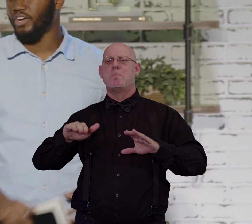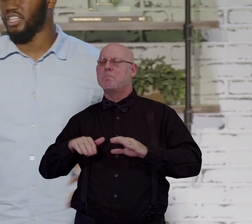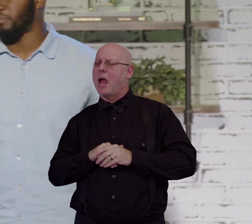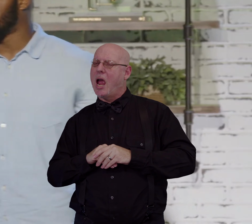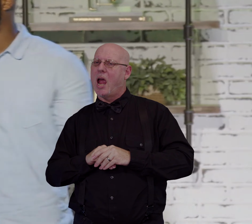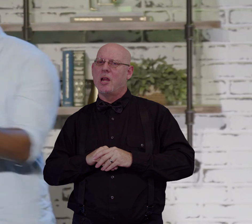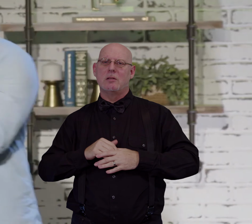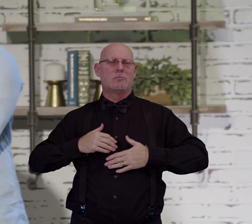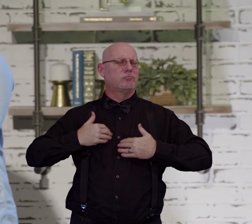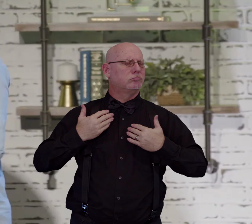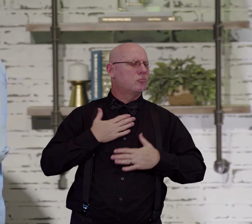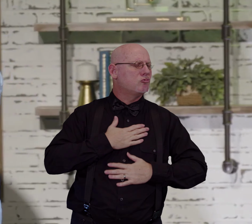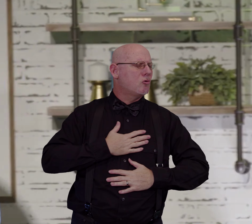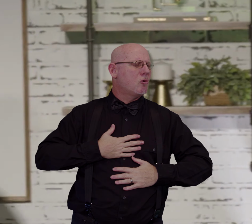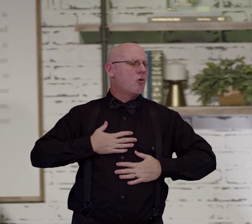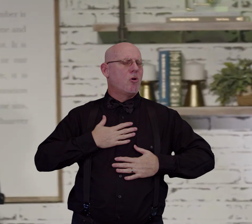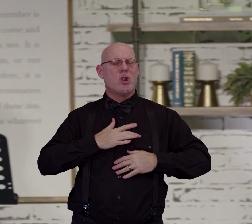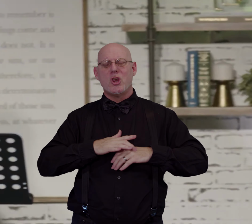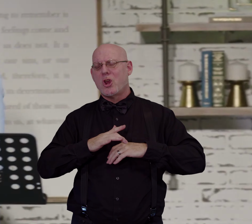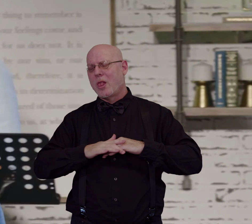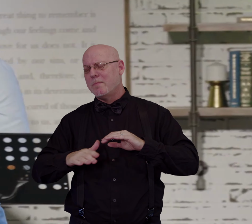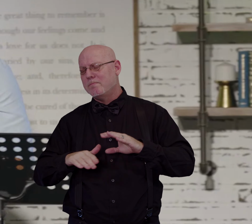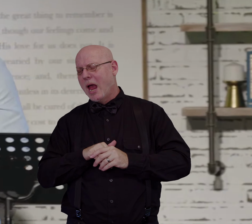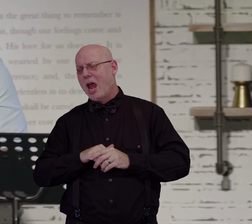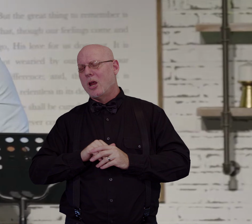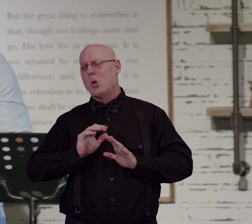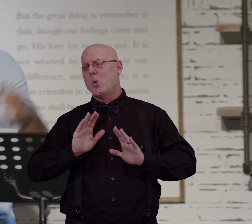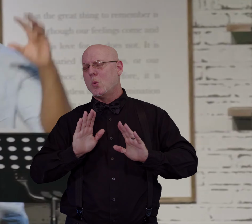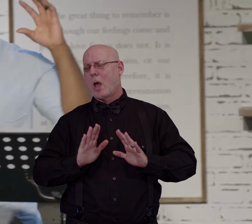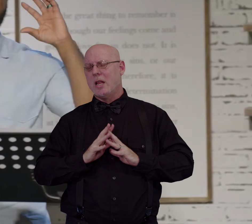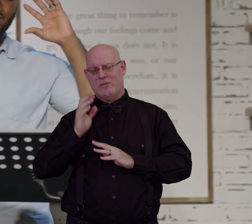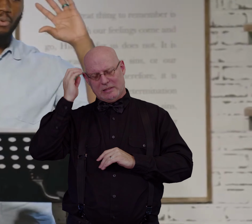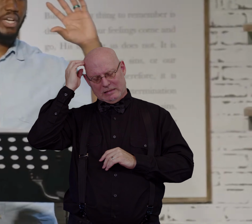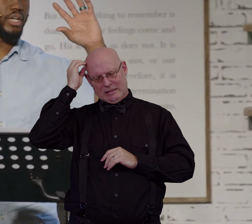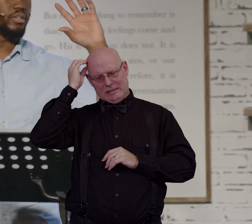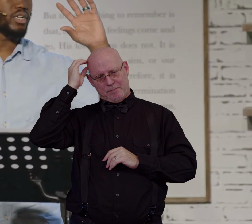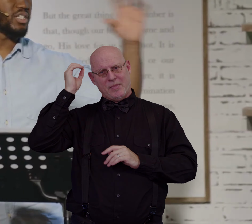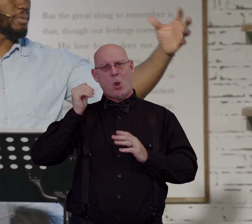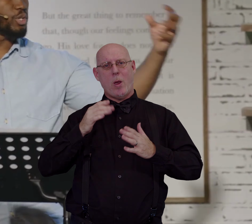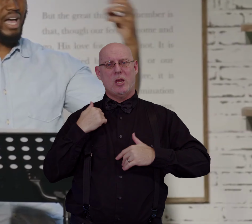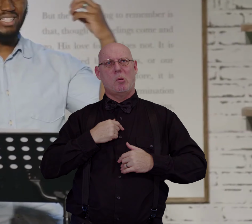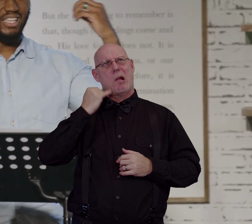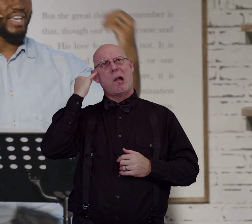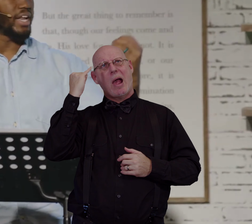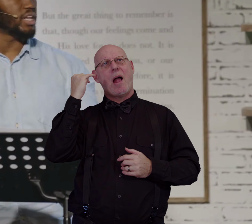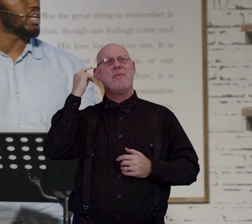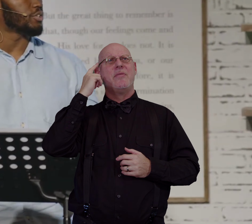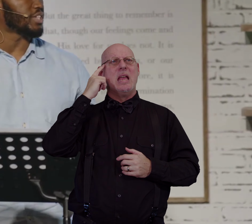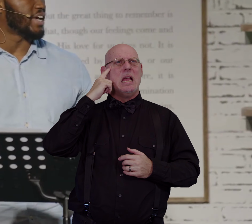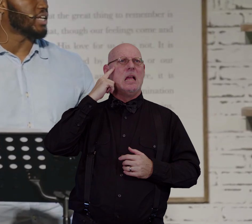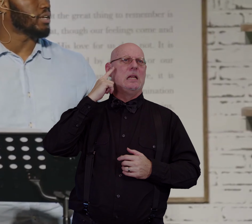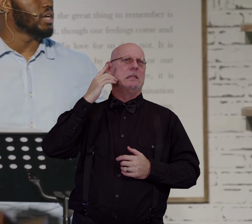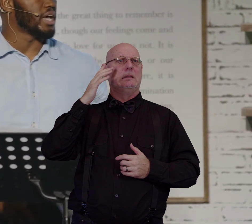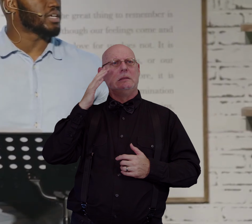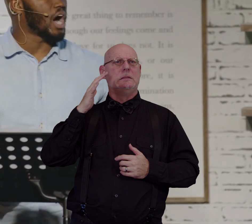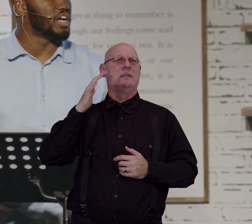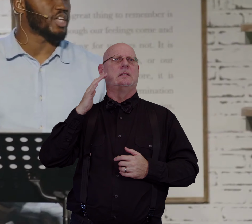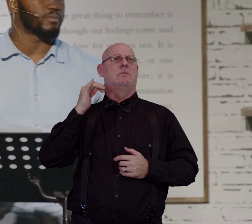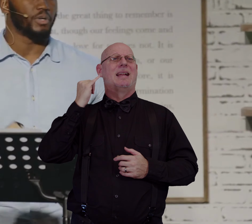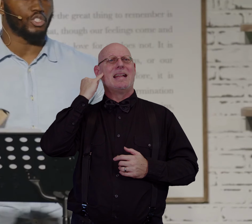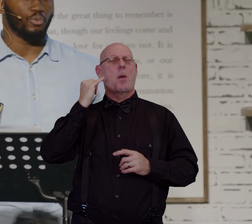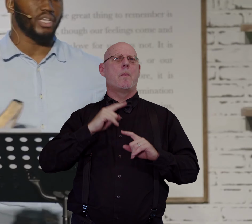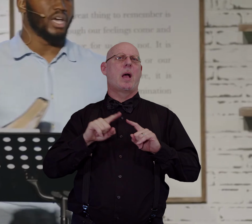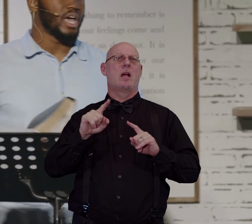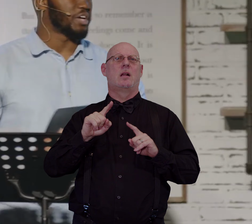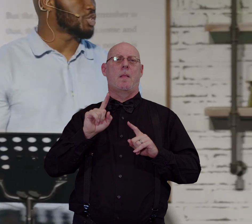getting married and the bliss of being in those early stages. And there's ways that we can conceptualize and get it and understand it in